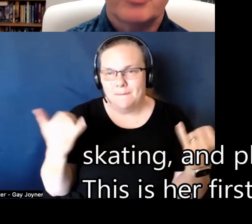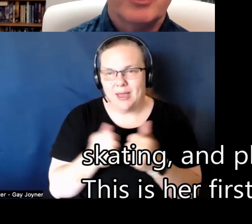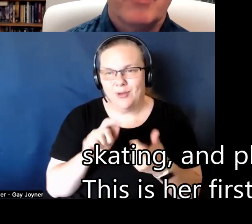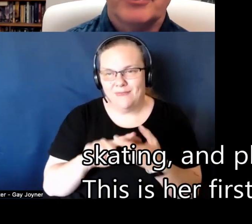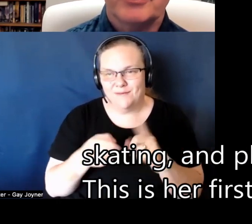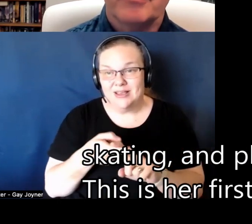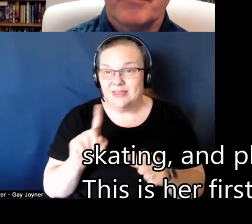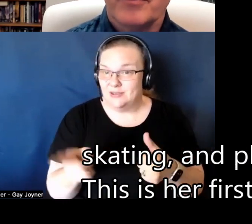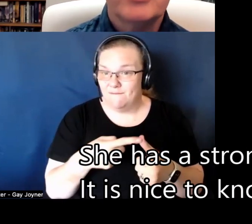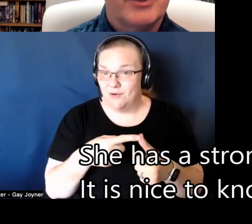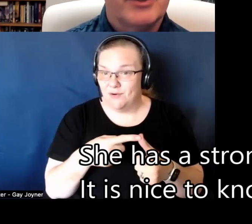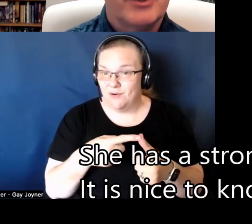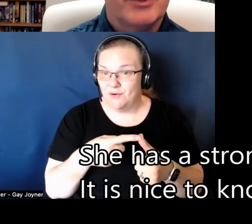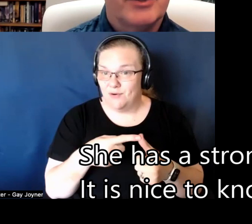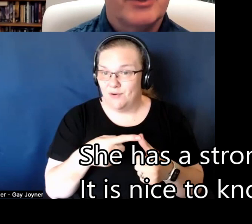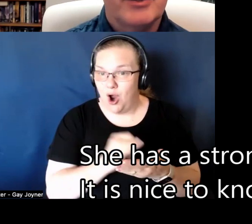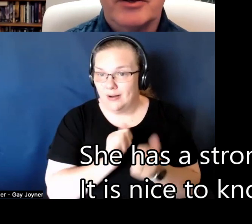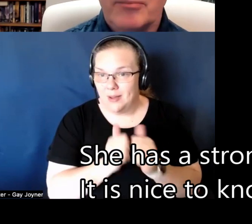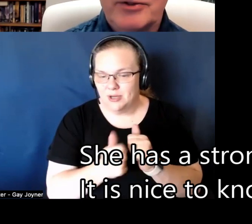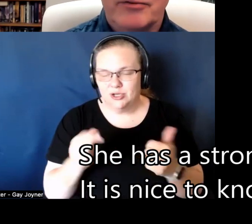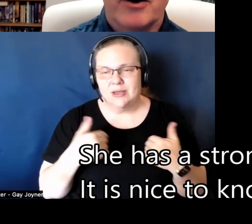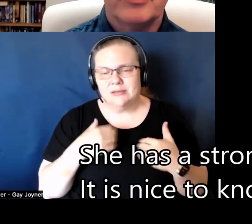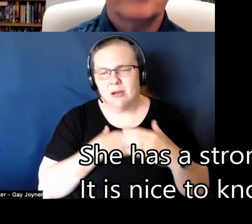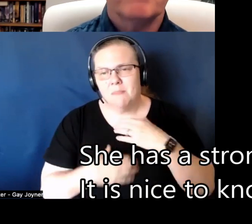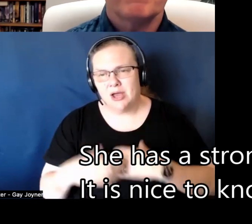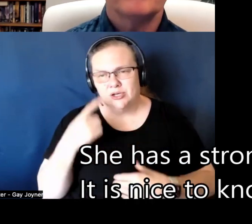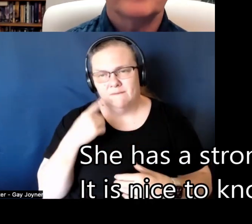first art competition. She has a strong passion for art.